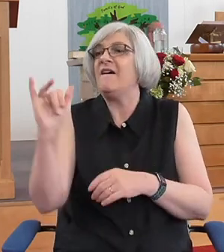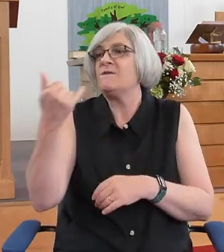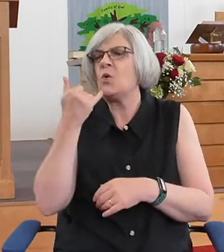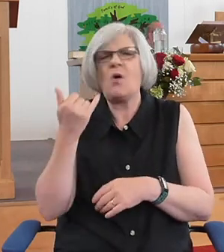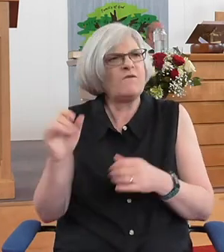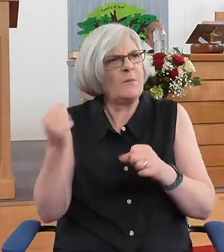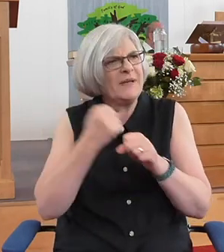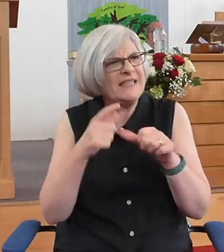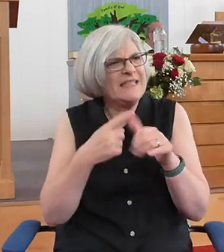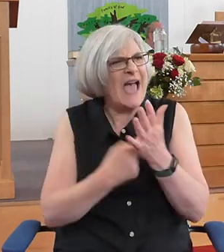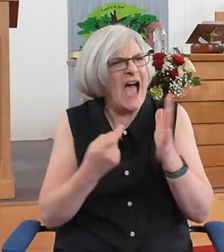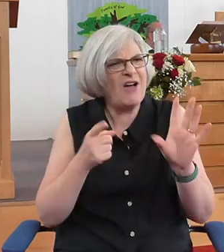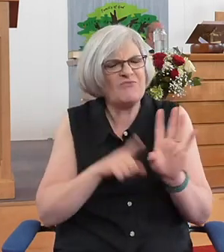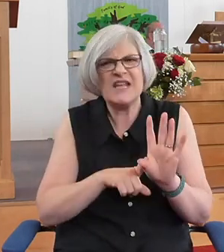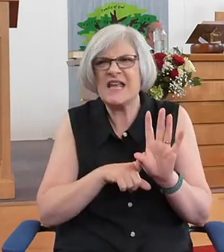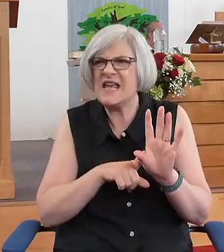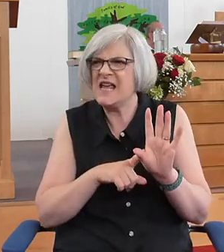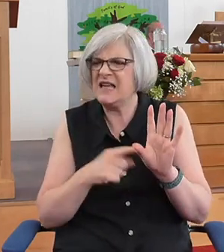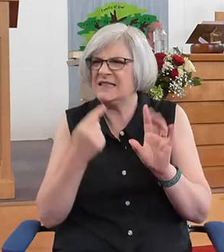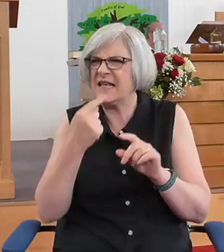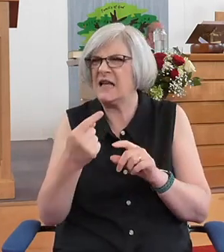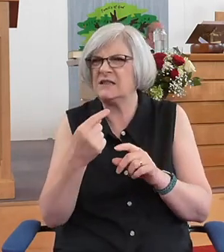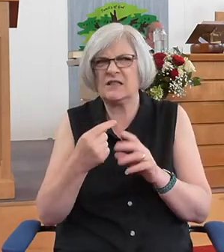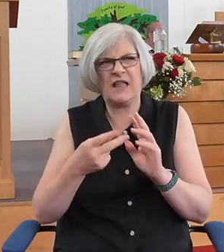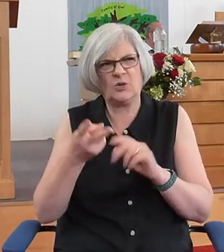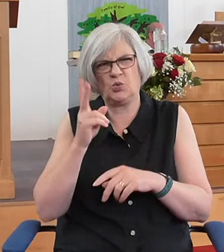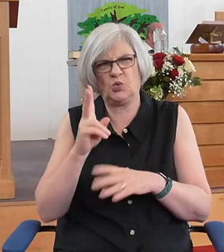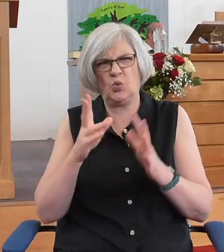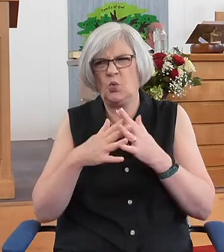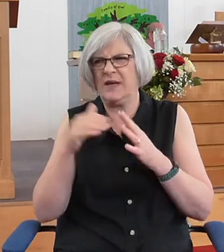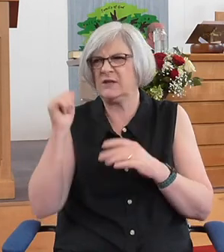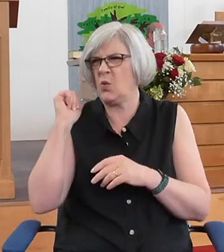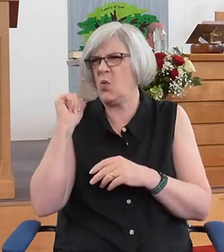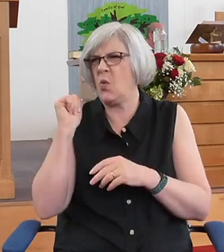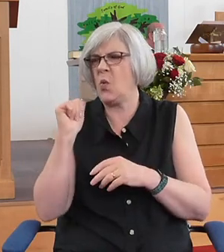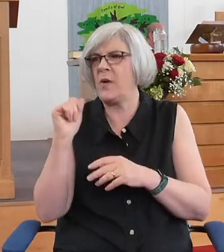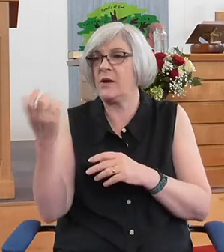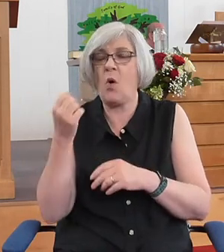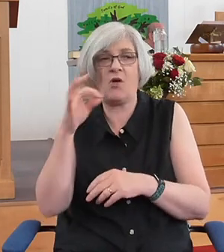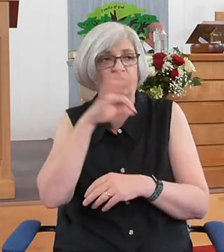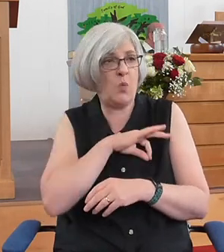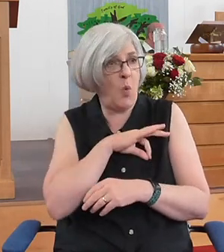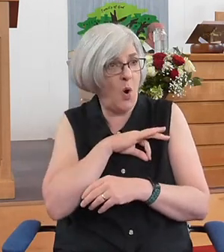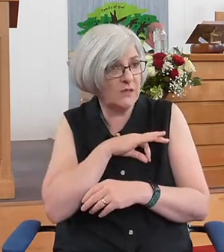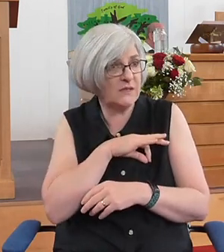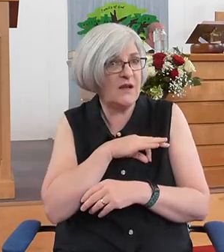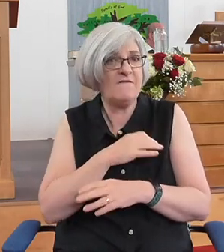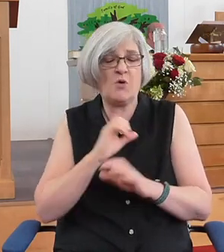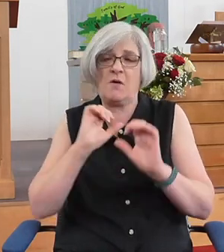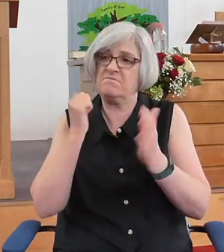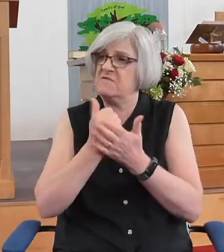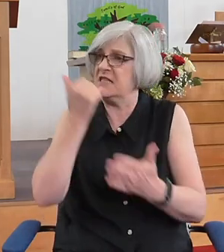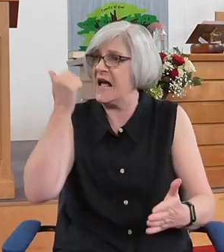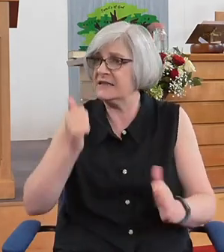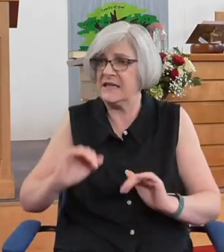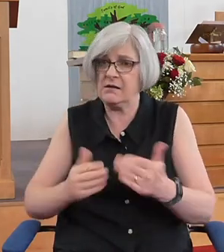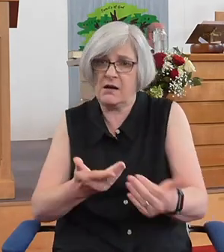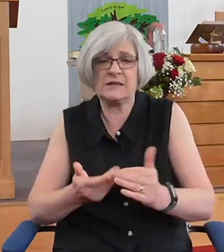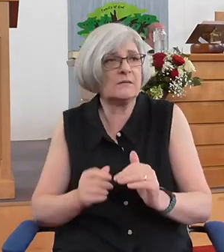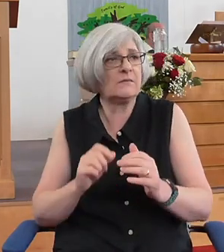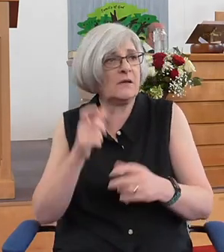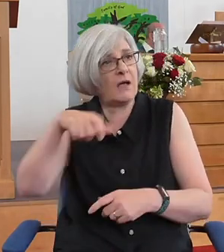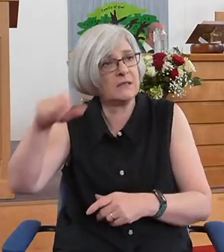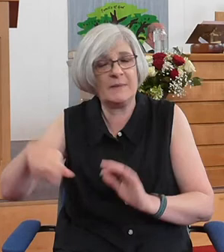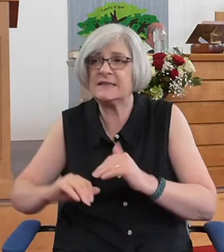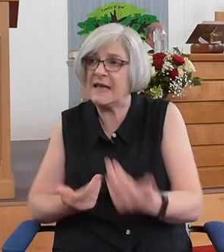who, and we told you a couple of weeks ago that he got an award from Tesco for his outstanding customer service. He has also been given